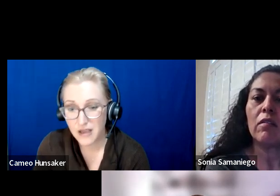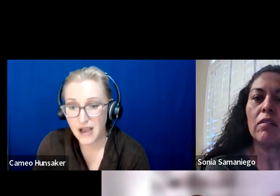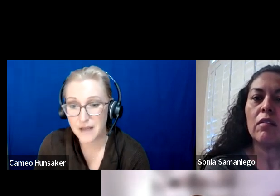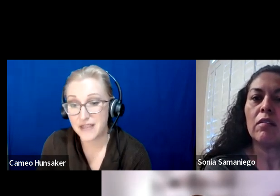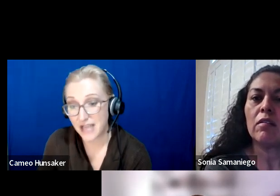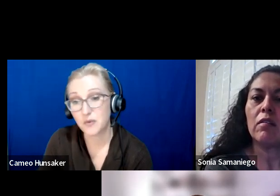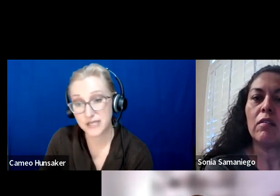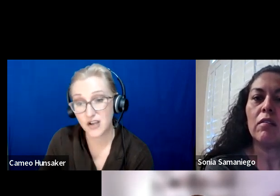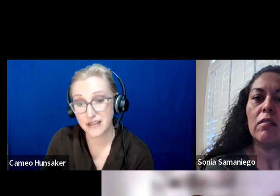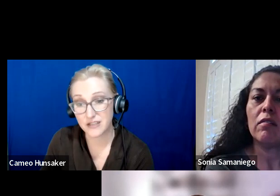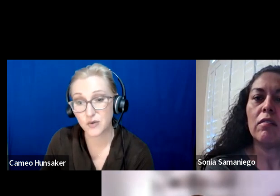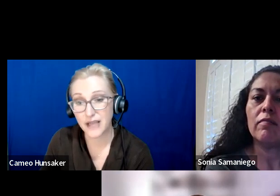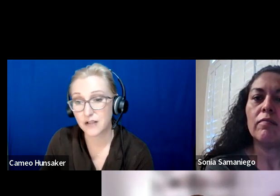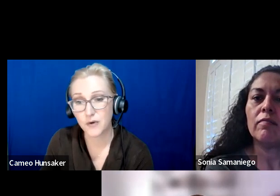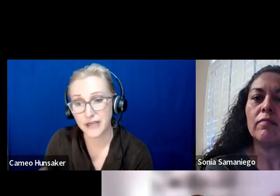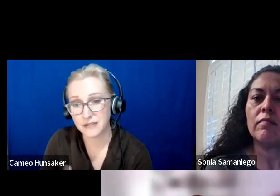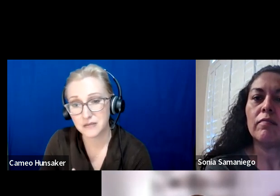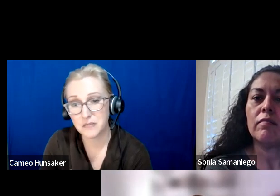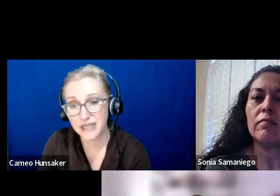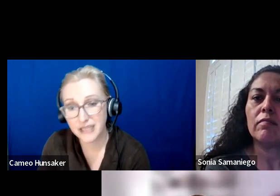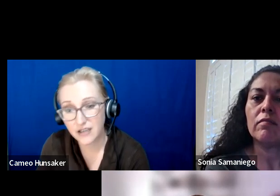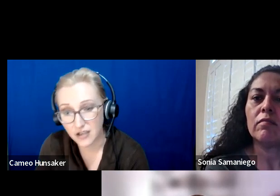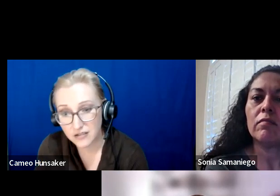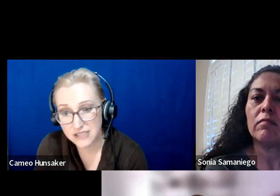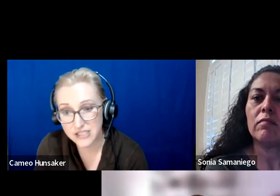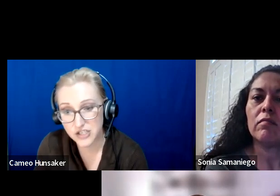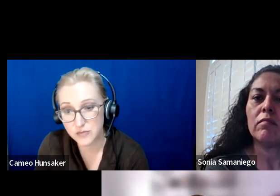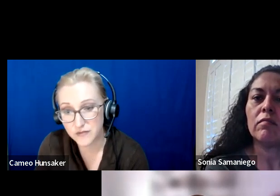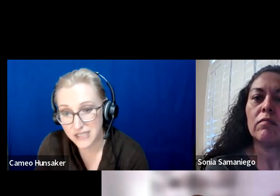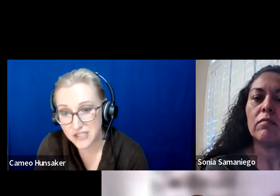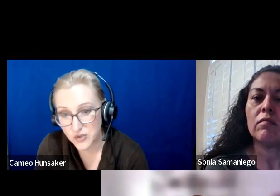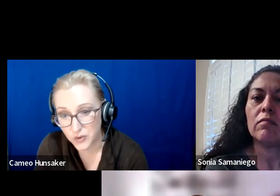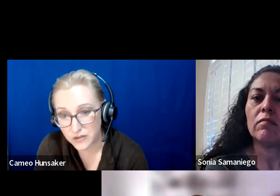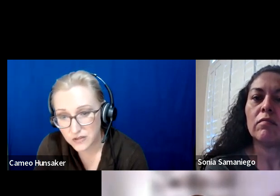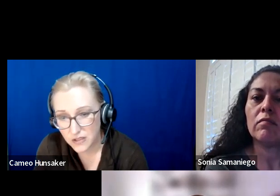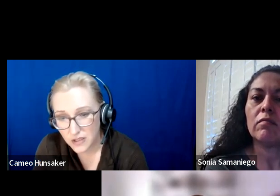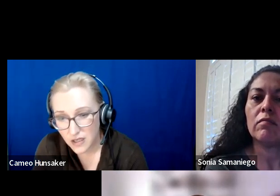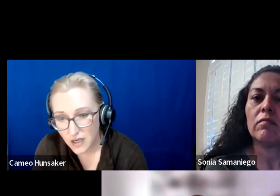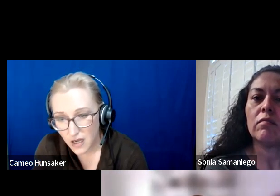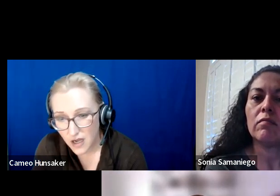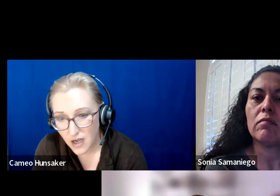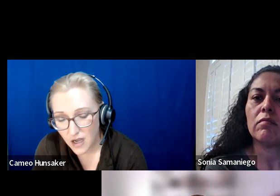wonderful. And that's what we saw at the school in California. But here, since she's moved to this school,